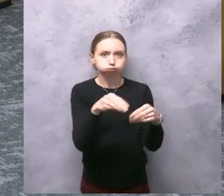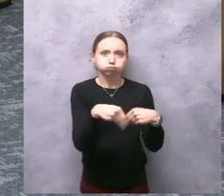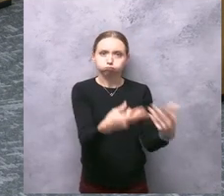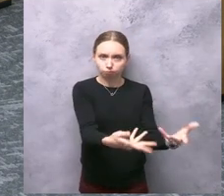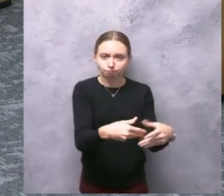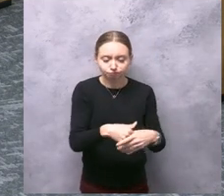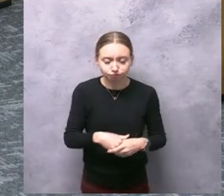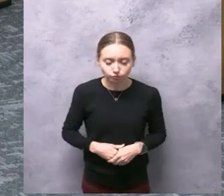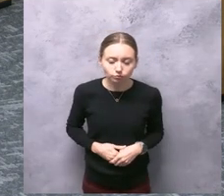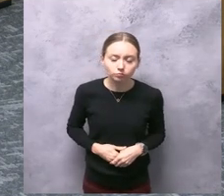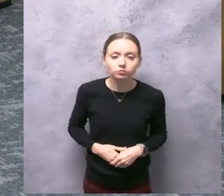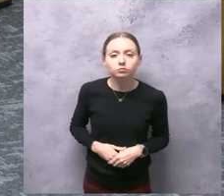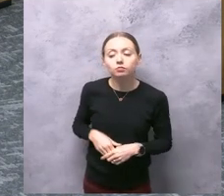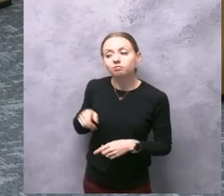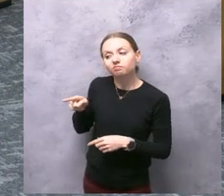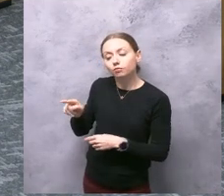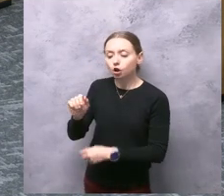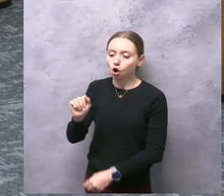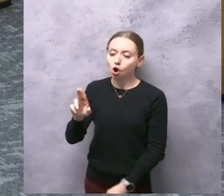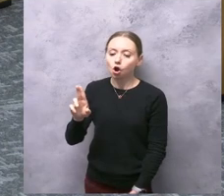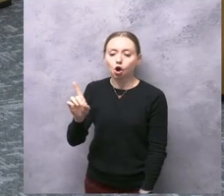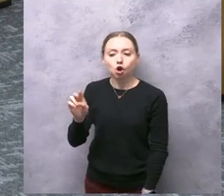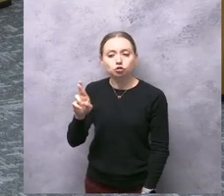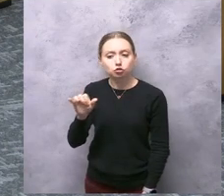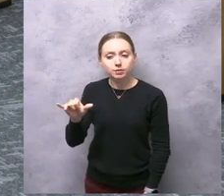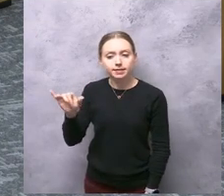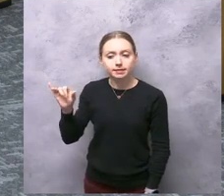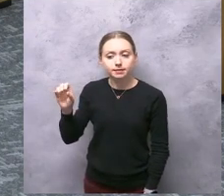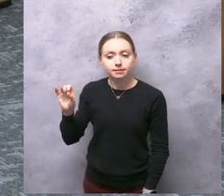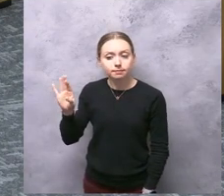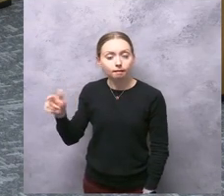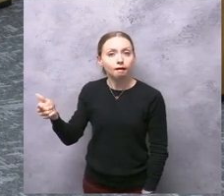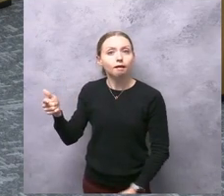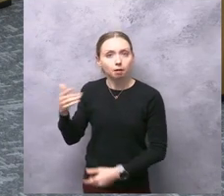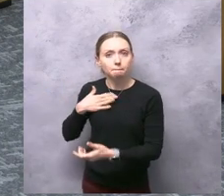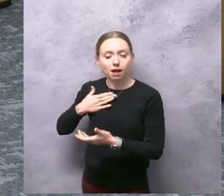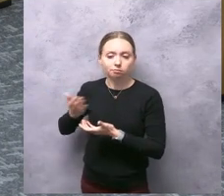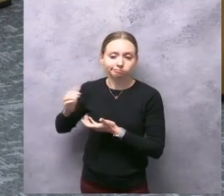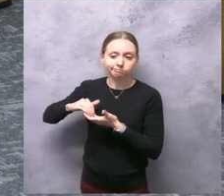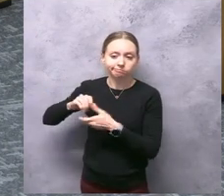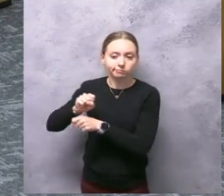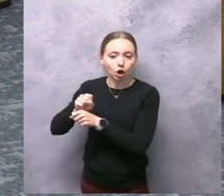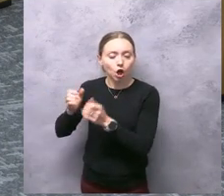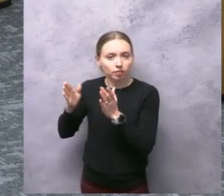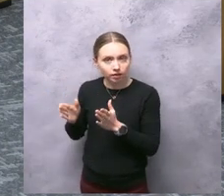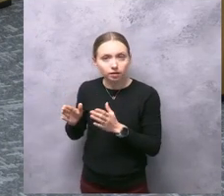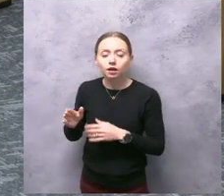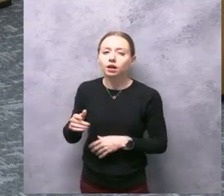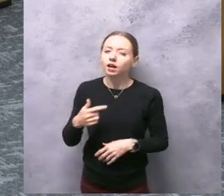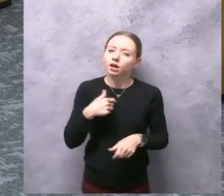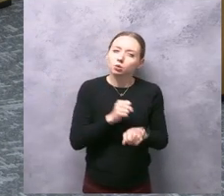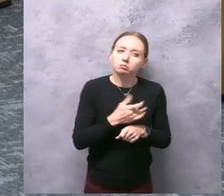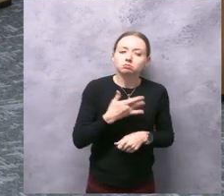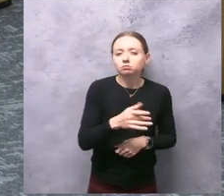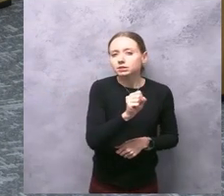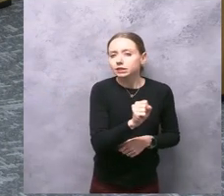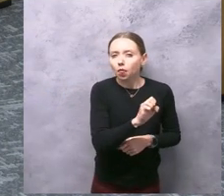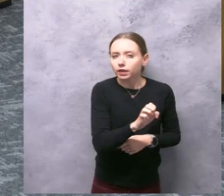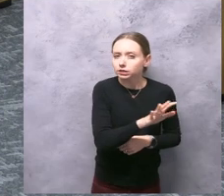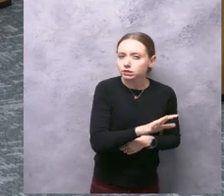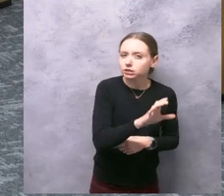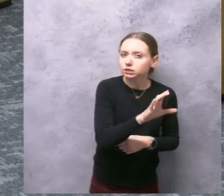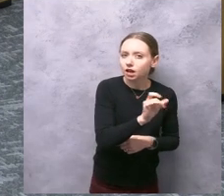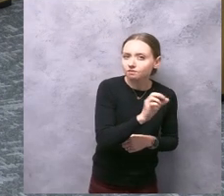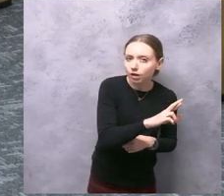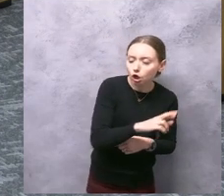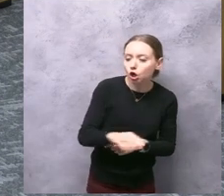My colleague, Audrey Young, so I have kind of the southeast part of Cy-Fair. She has a big donut all around